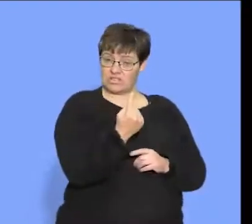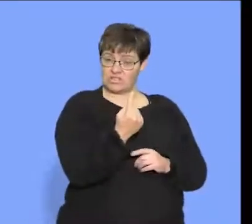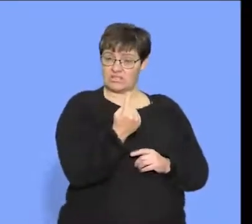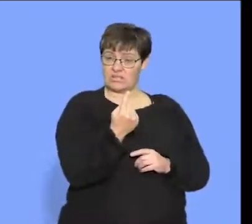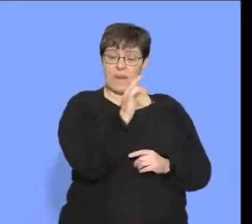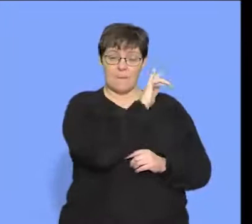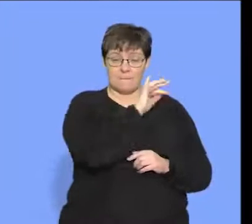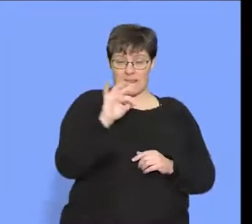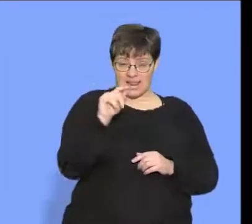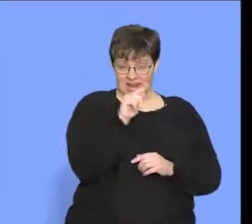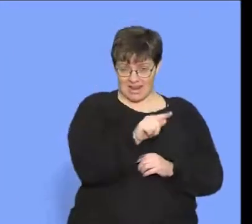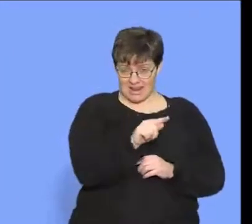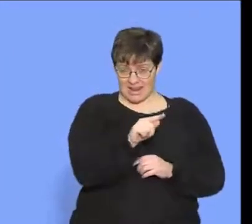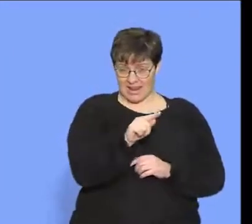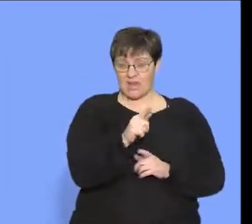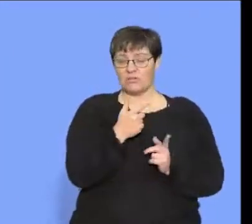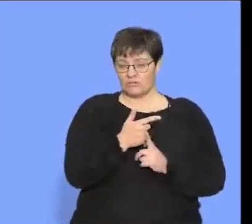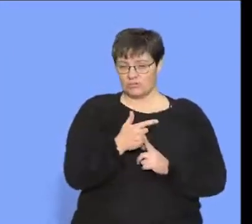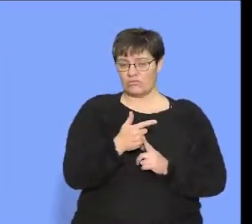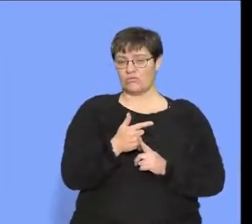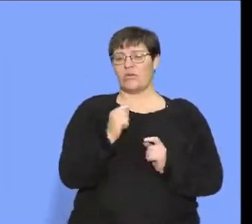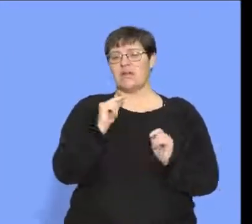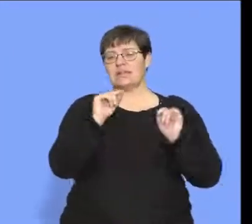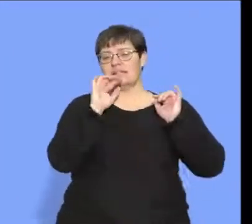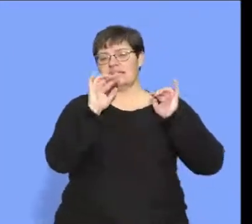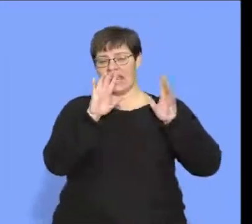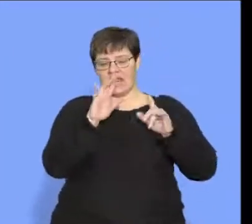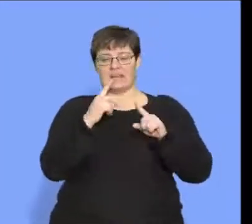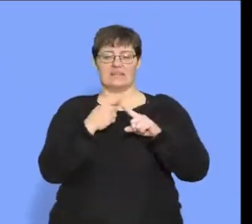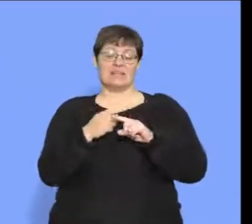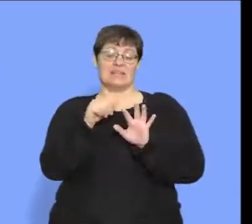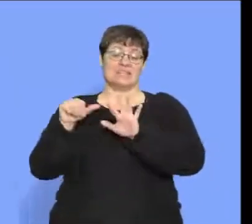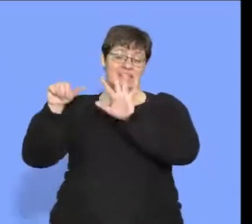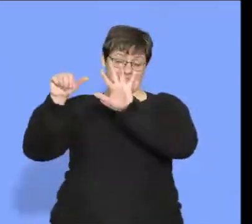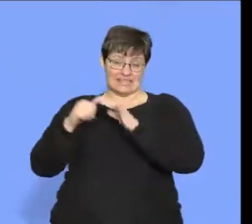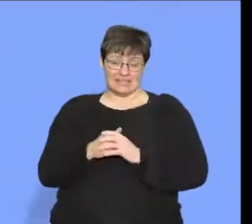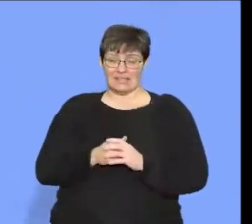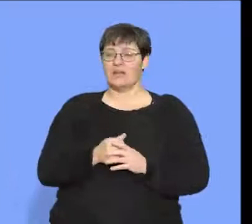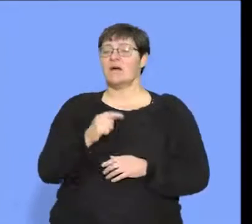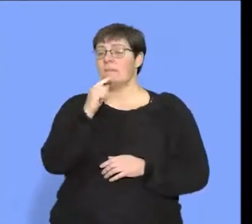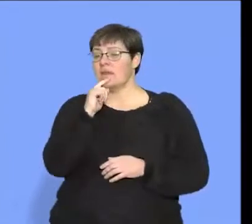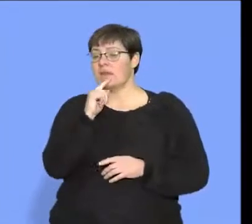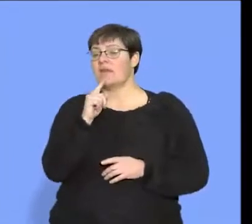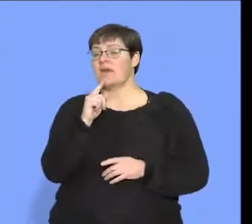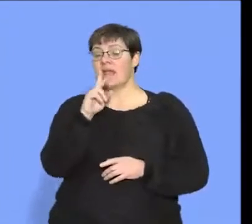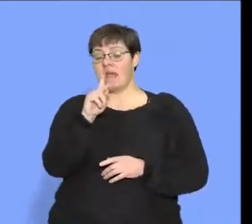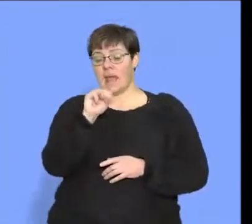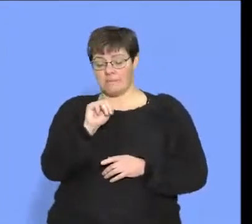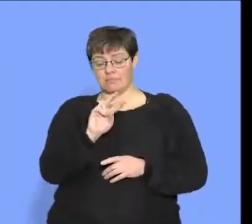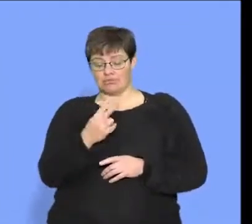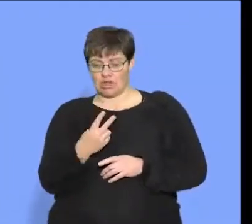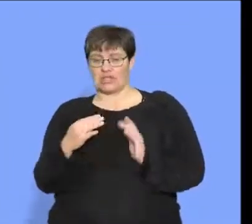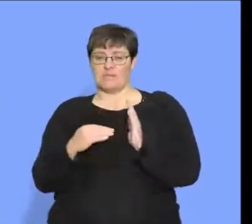first the million phrase to scientific notation, which is 10 to the power of 6, and then we are converting the